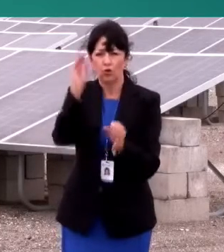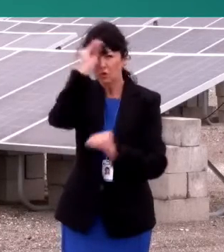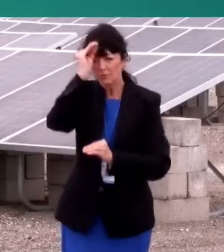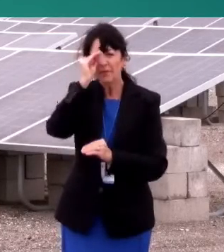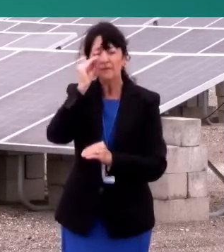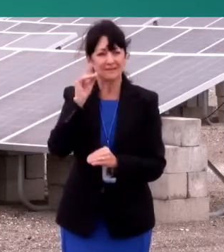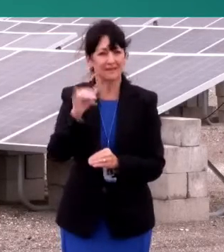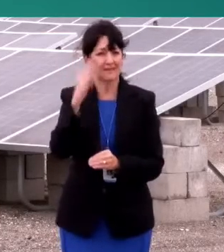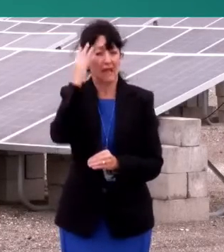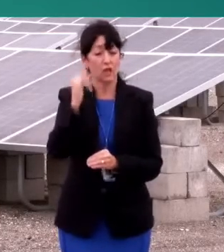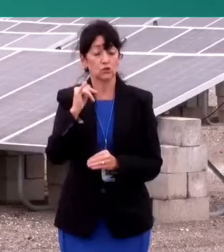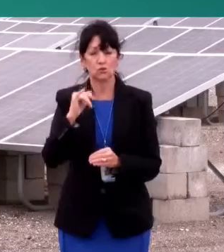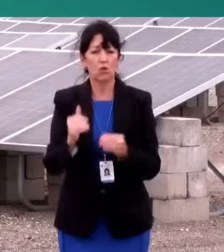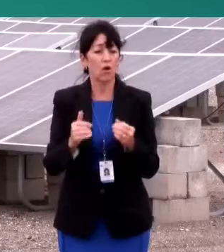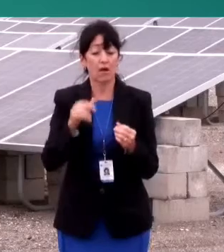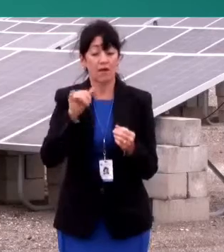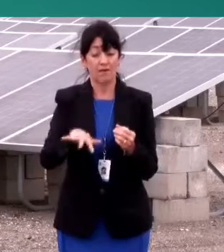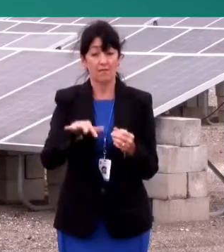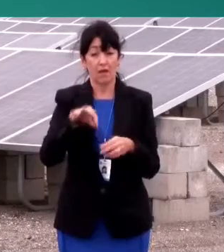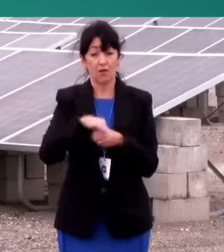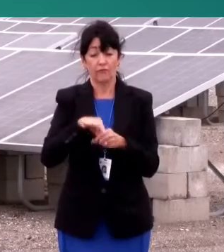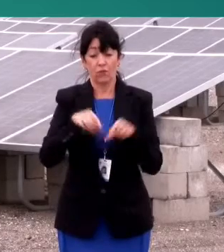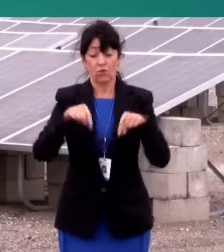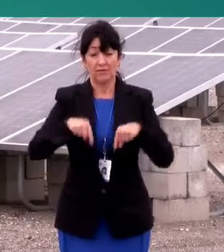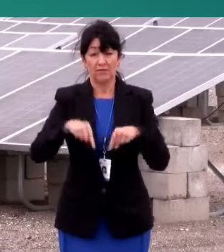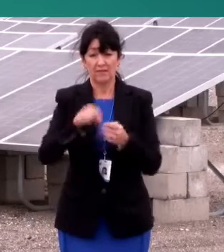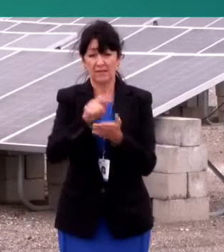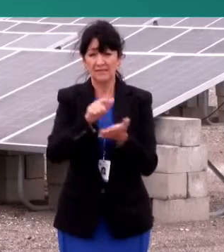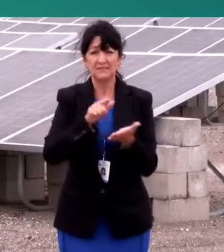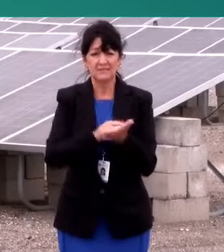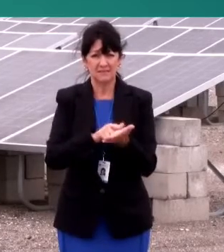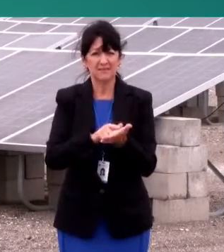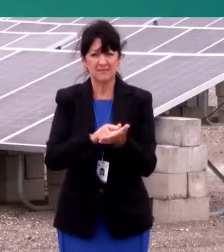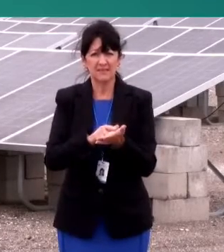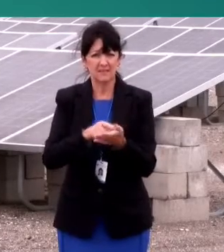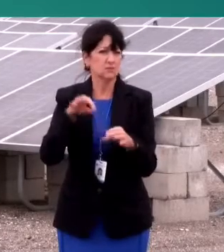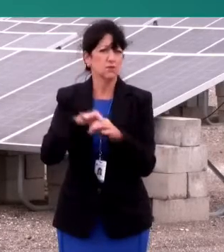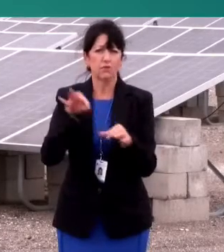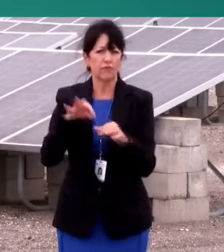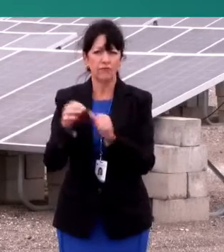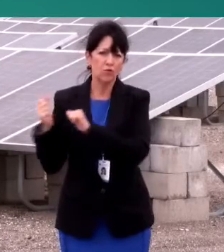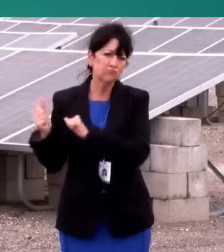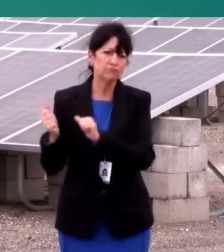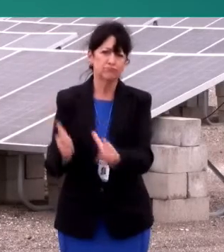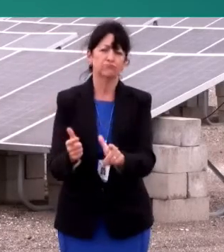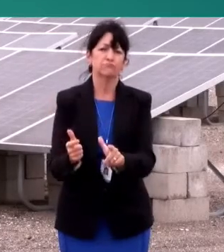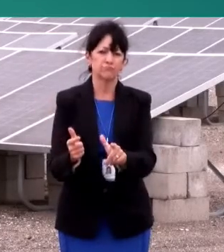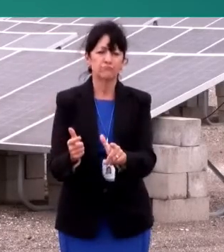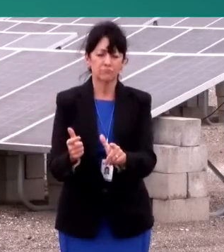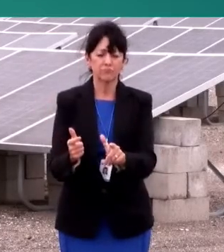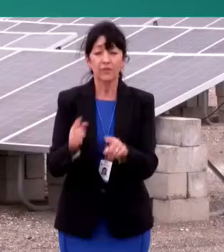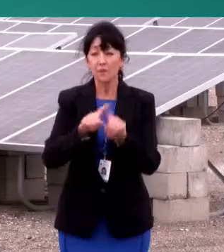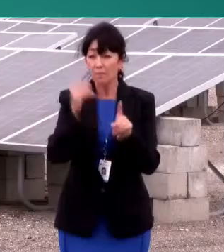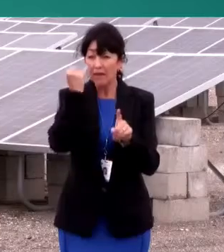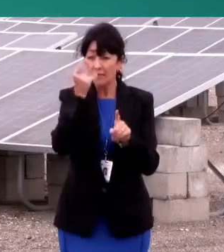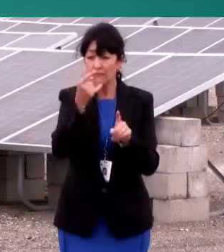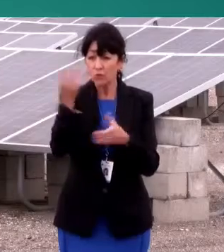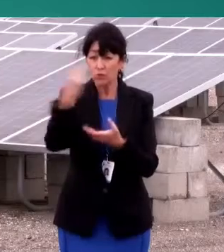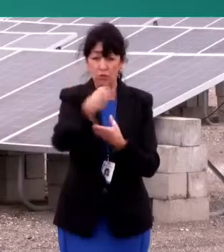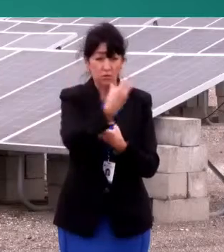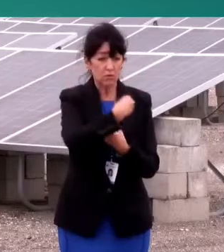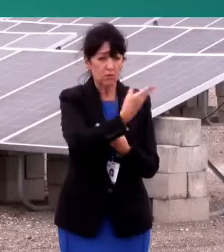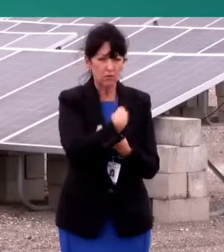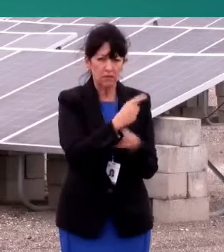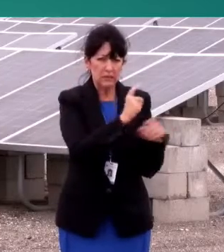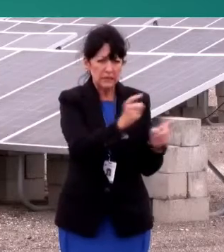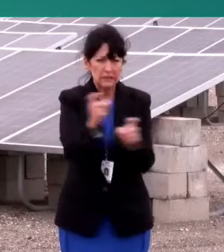unanimously. Environmental legislation doesn't generally happen that way, right? But if you bring everybody to the table and you give everybody a